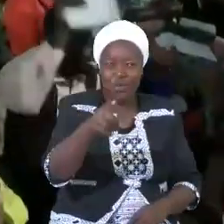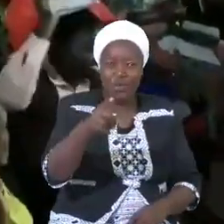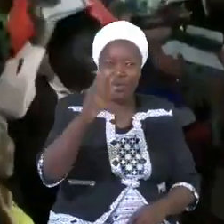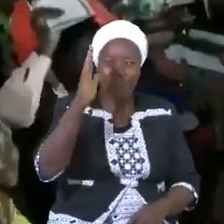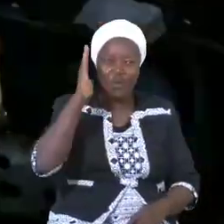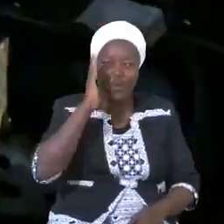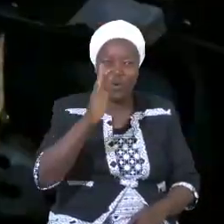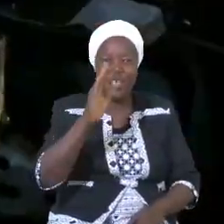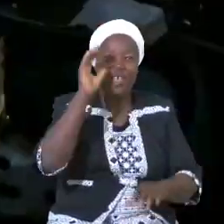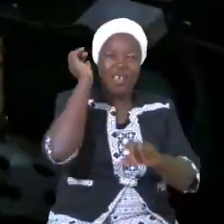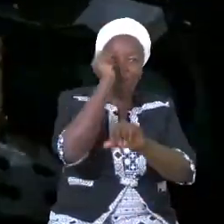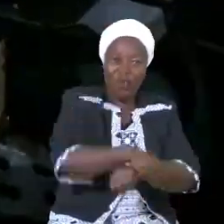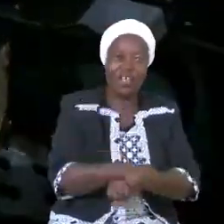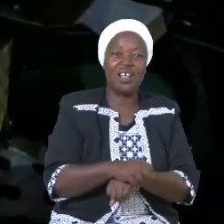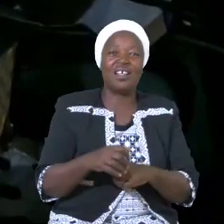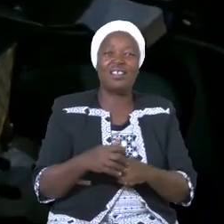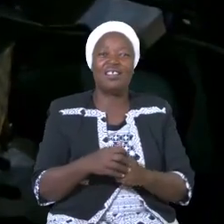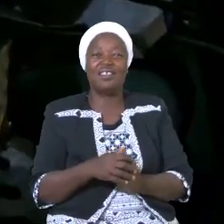conquer